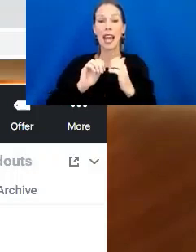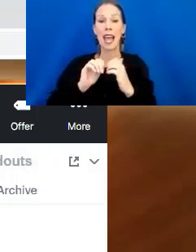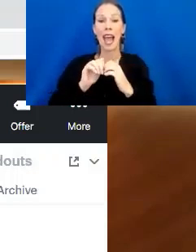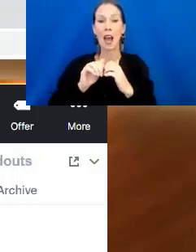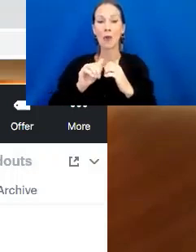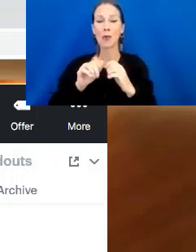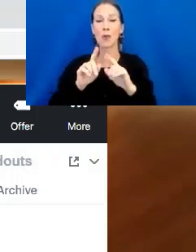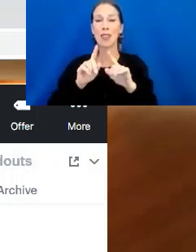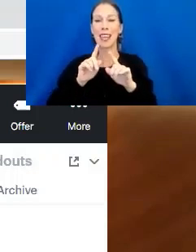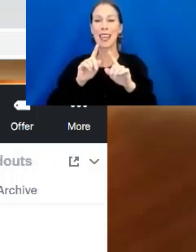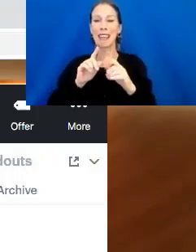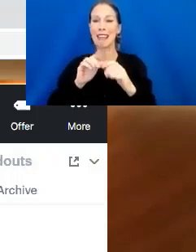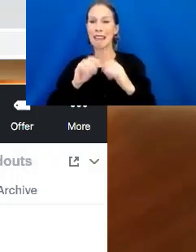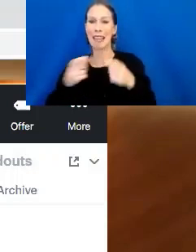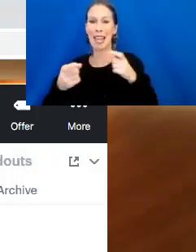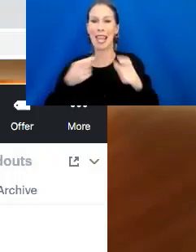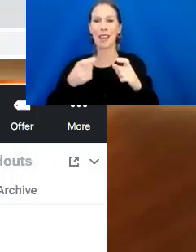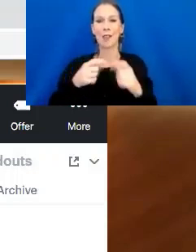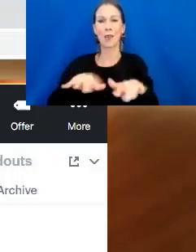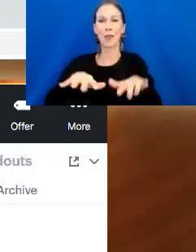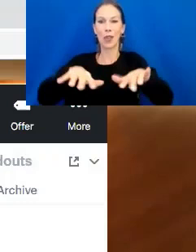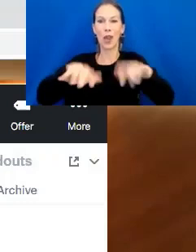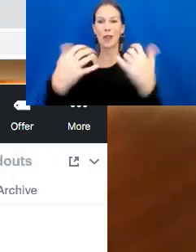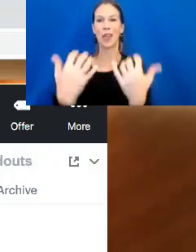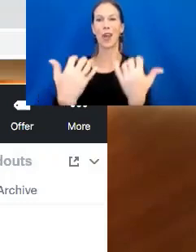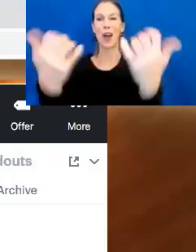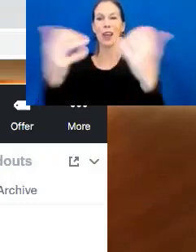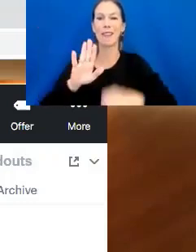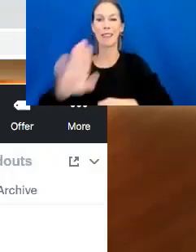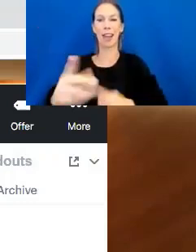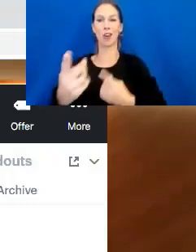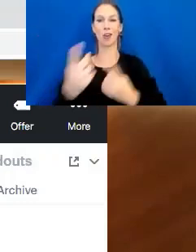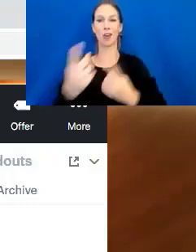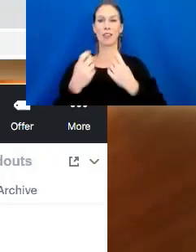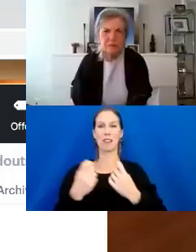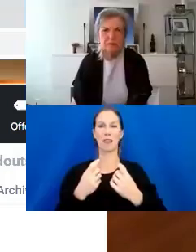real-time questions? And what is the recommendation for that?